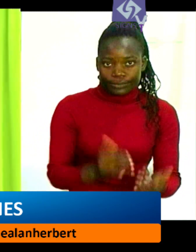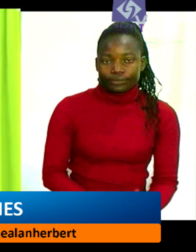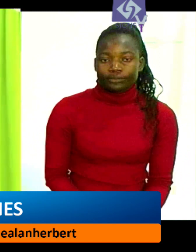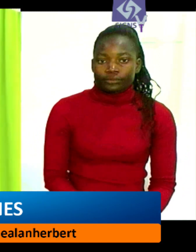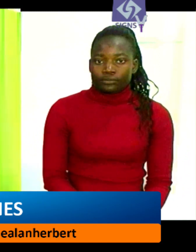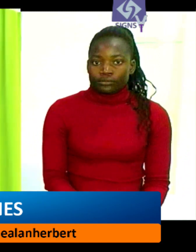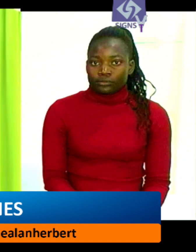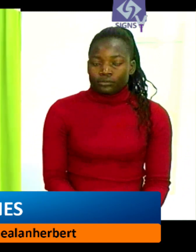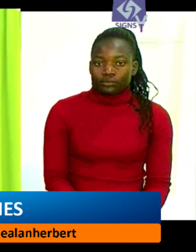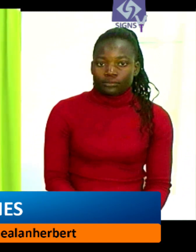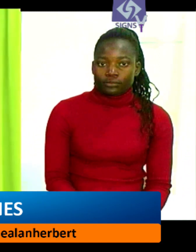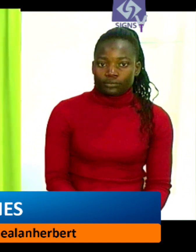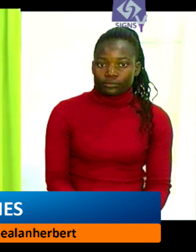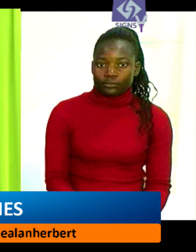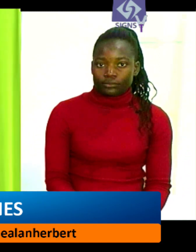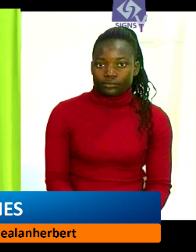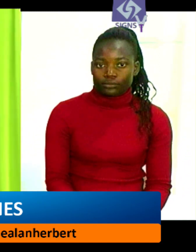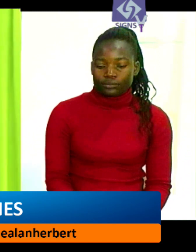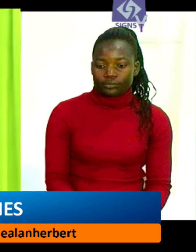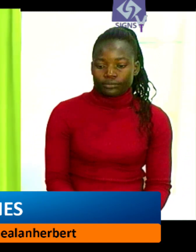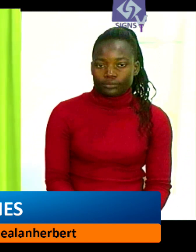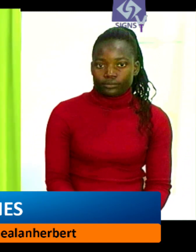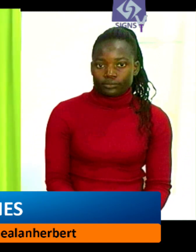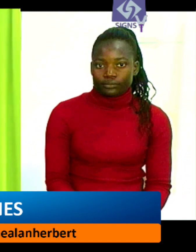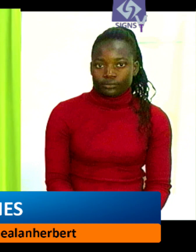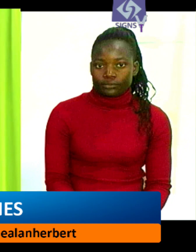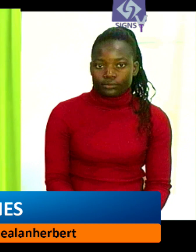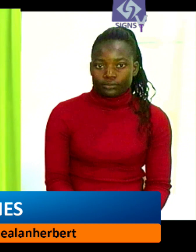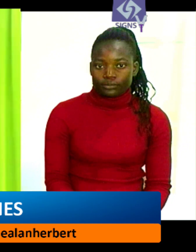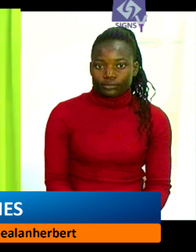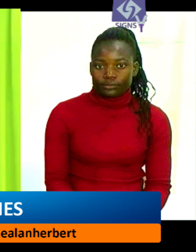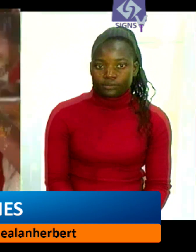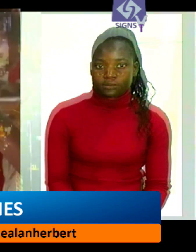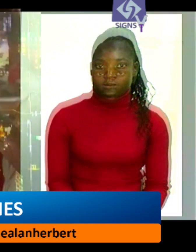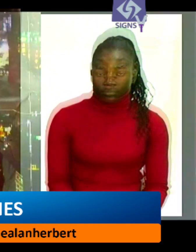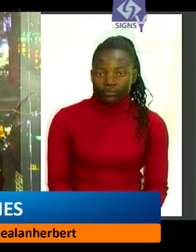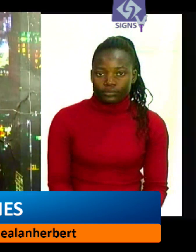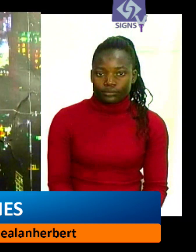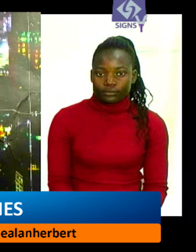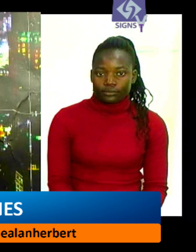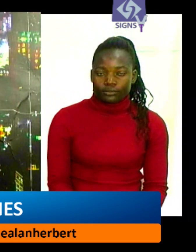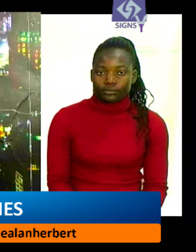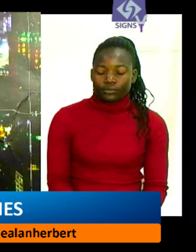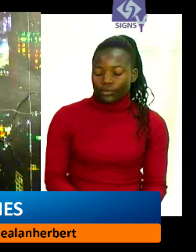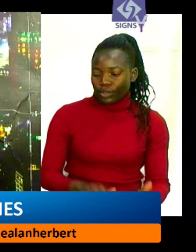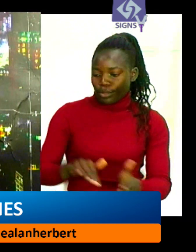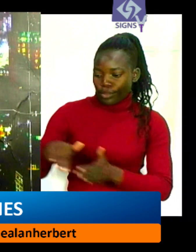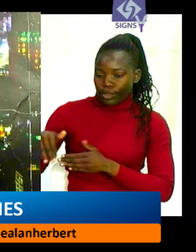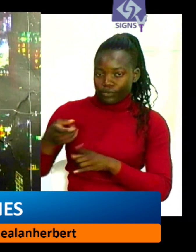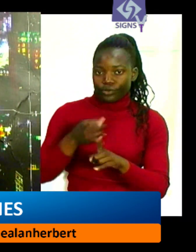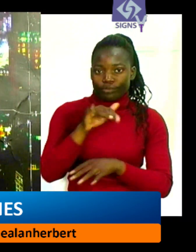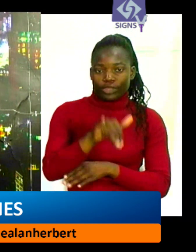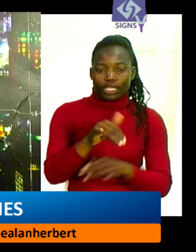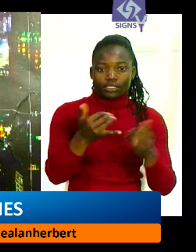are currently on leave must resume duty on October 16th, 2023.